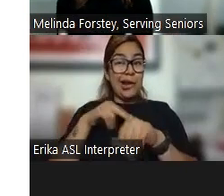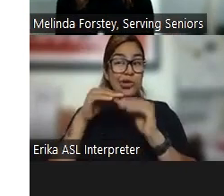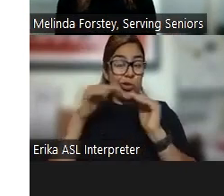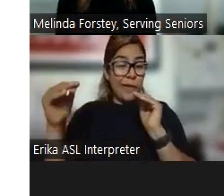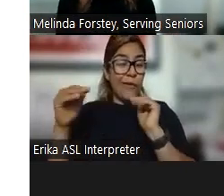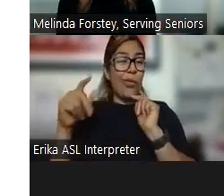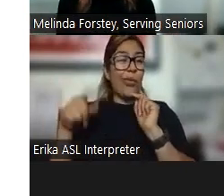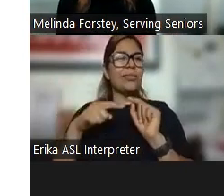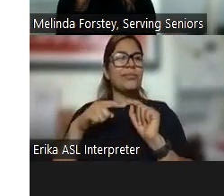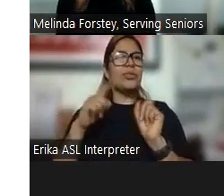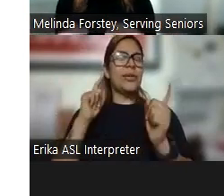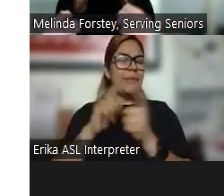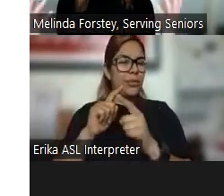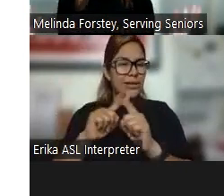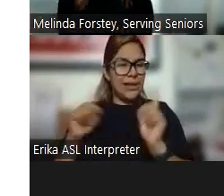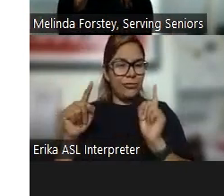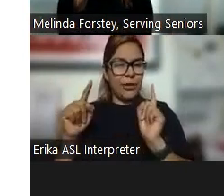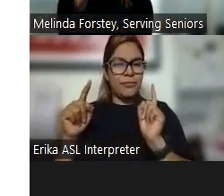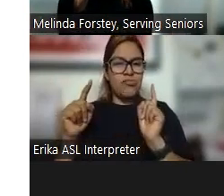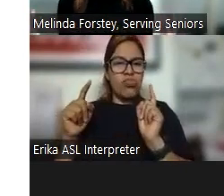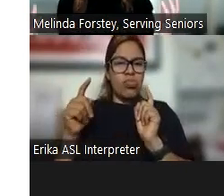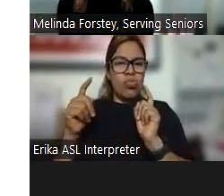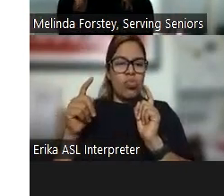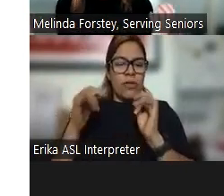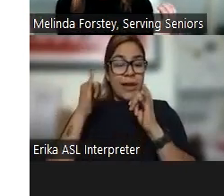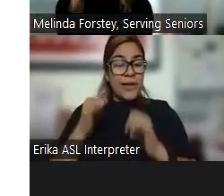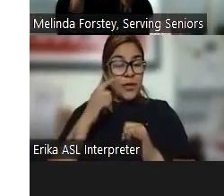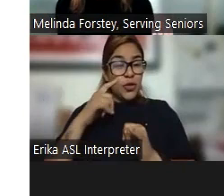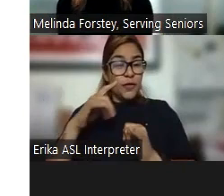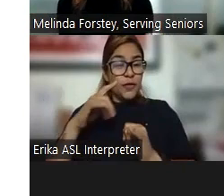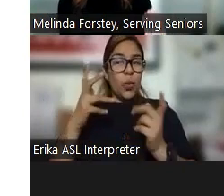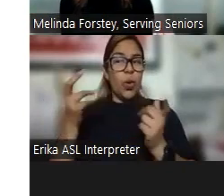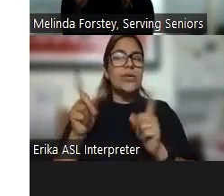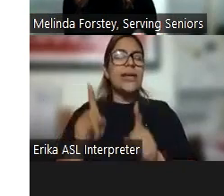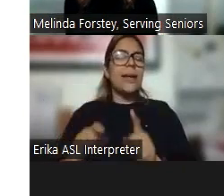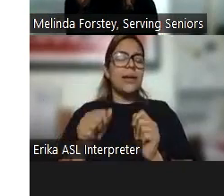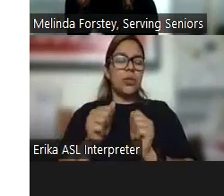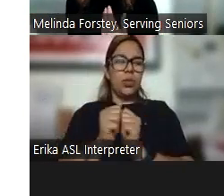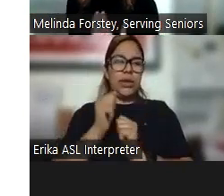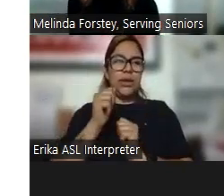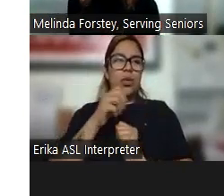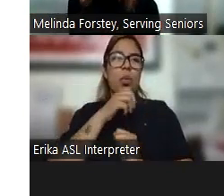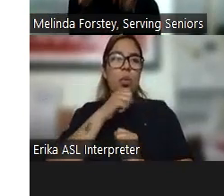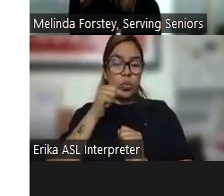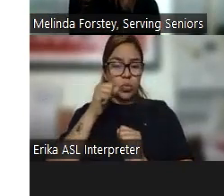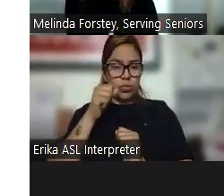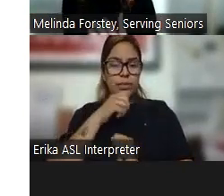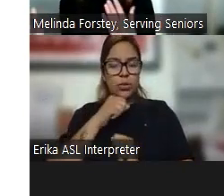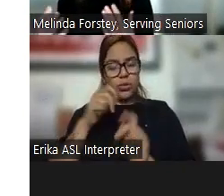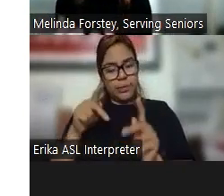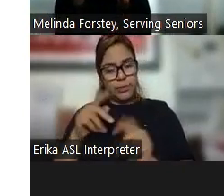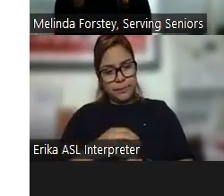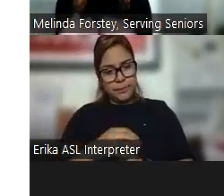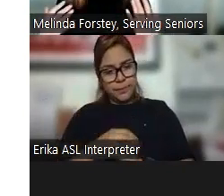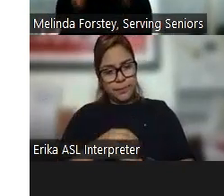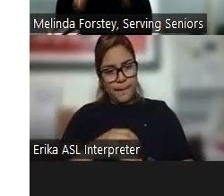philanthropists, and really raised media awareness about what was going on with older adults throughout the community.